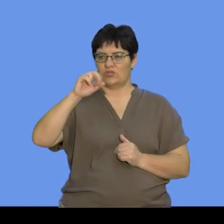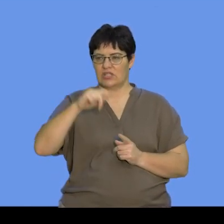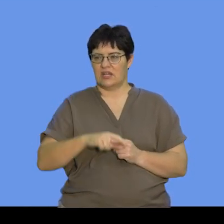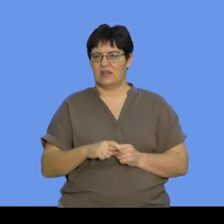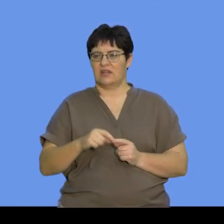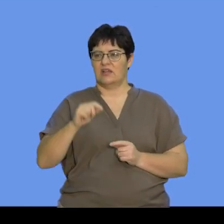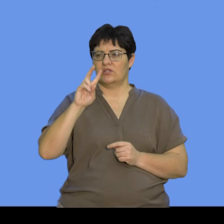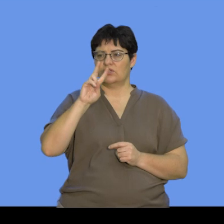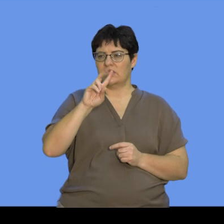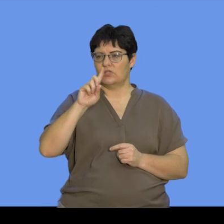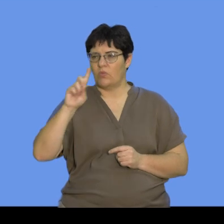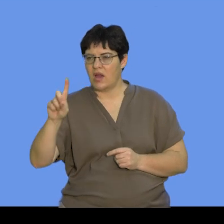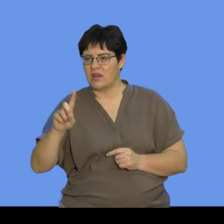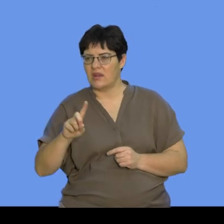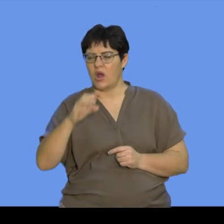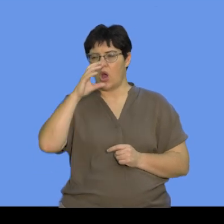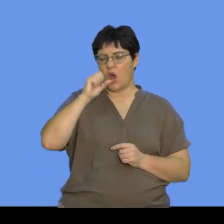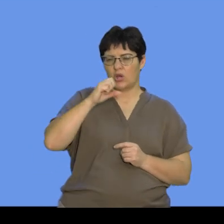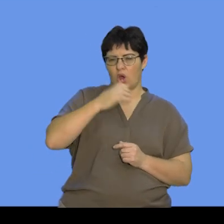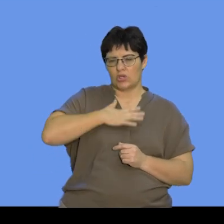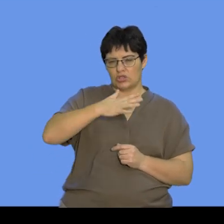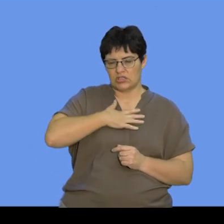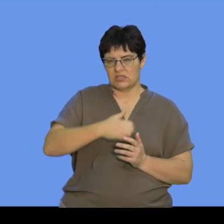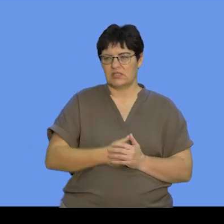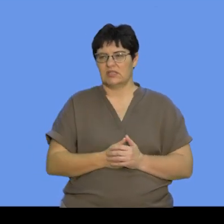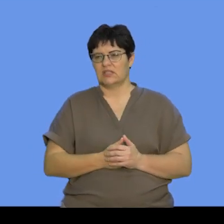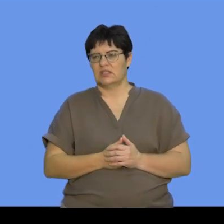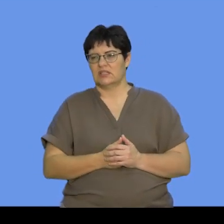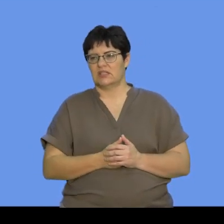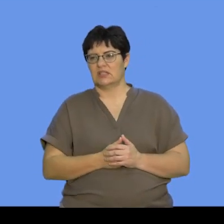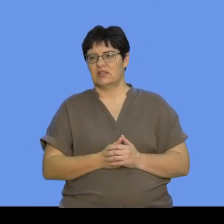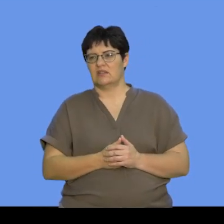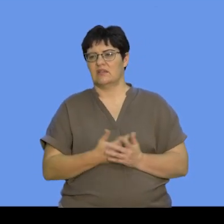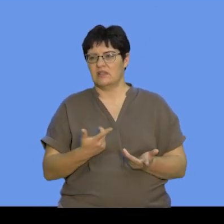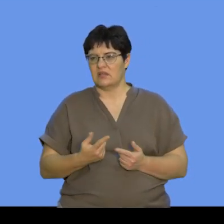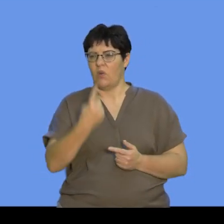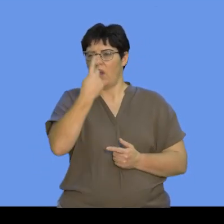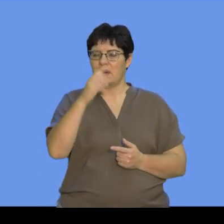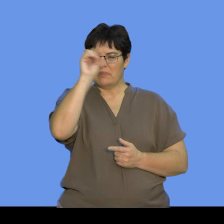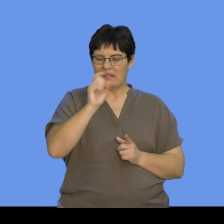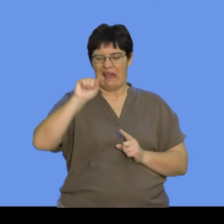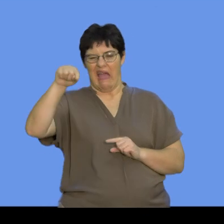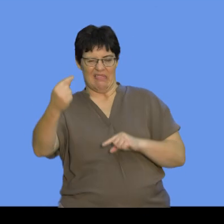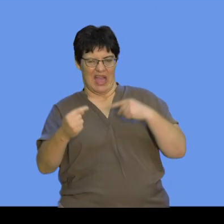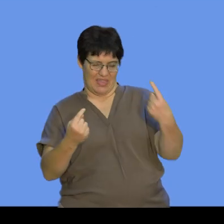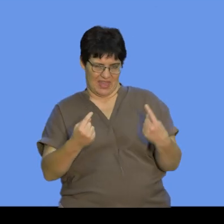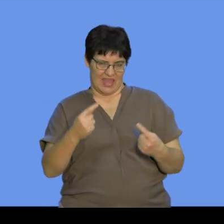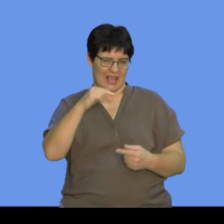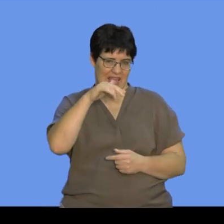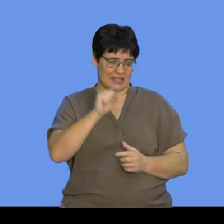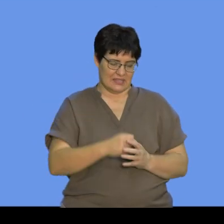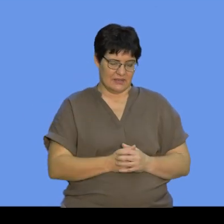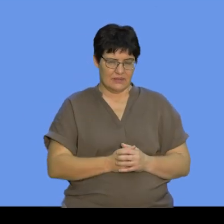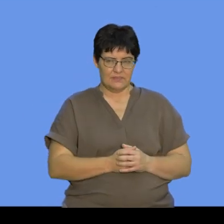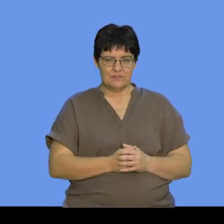and also there's another combination of many gases which makes up 1% of air as an example. And then we also